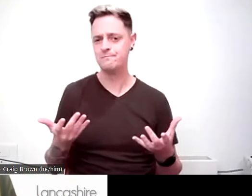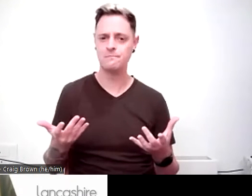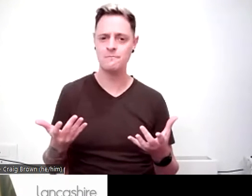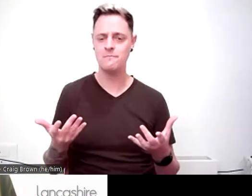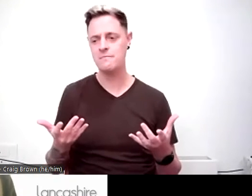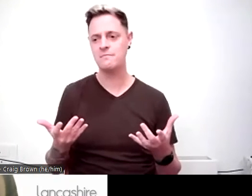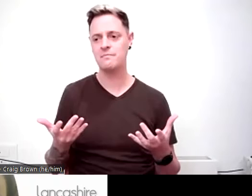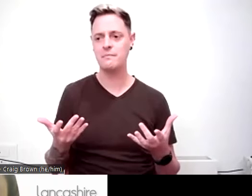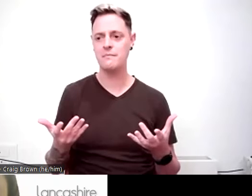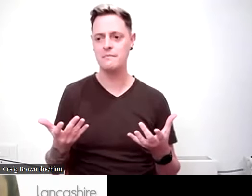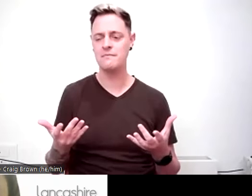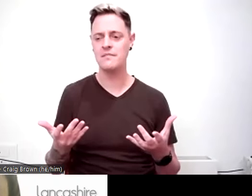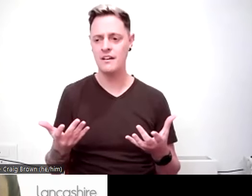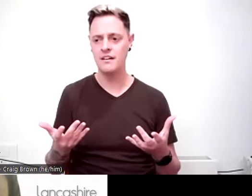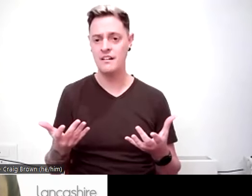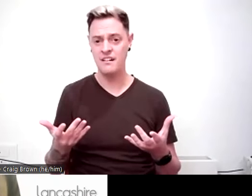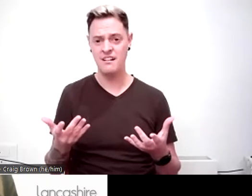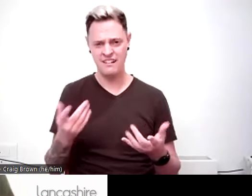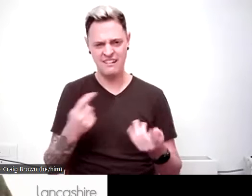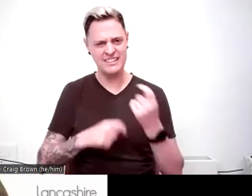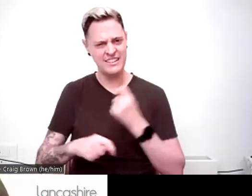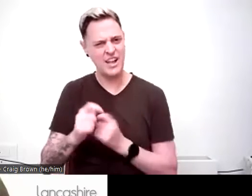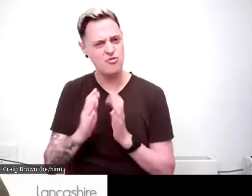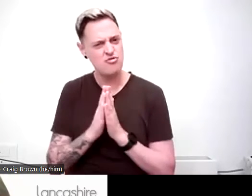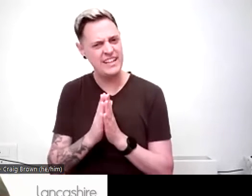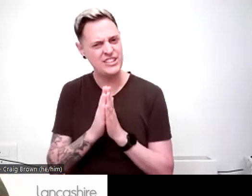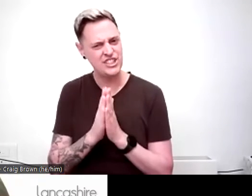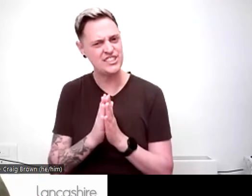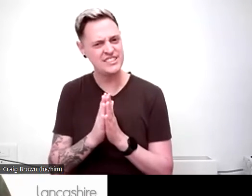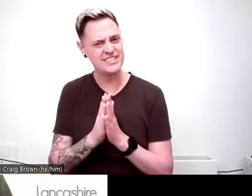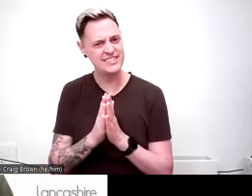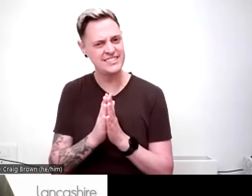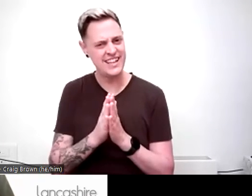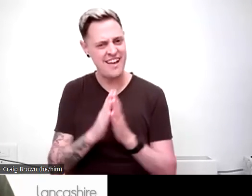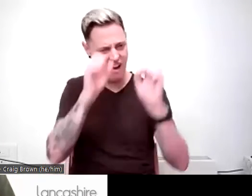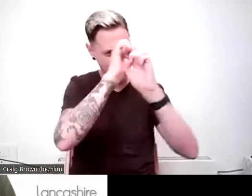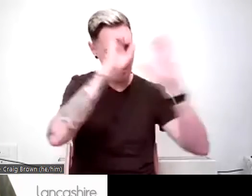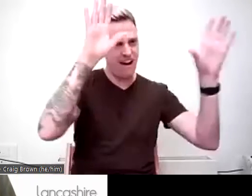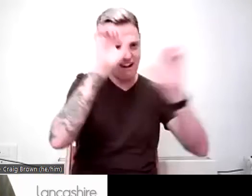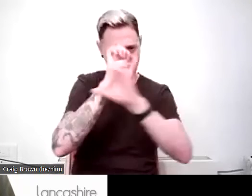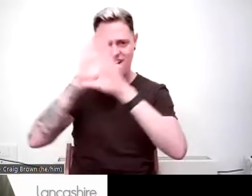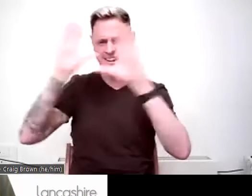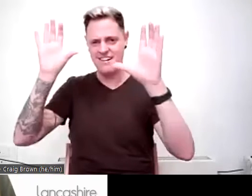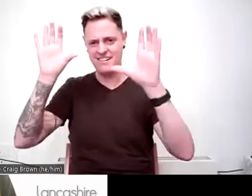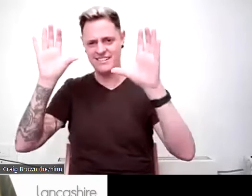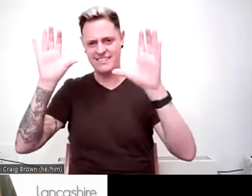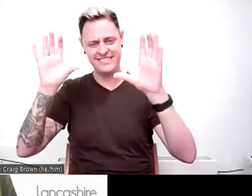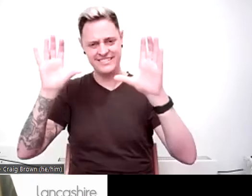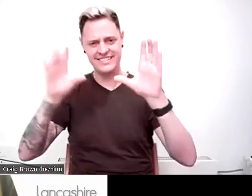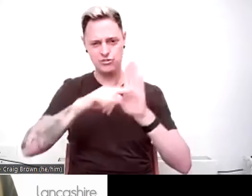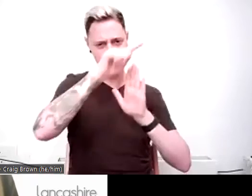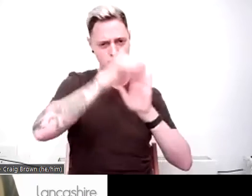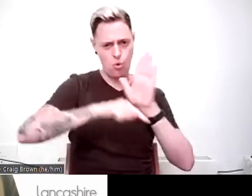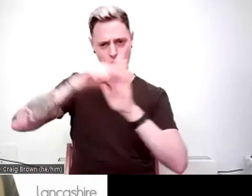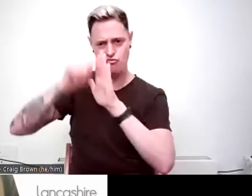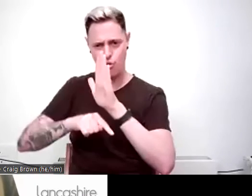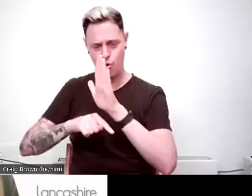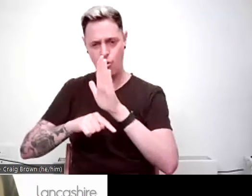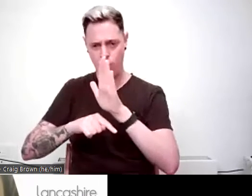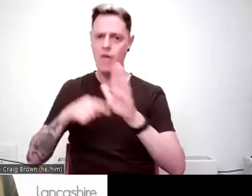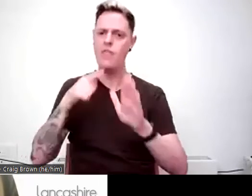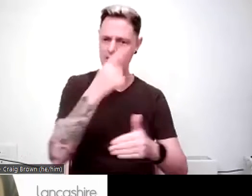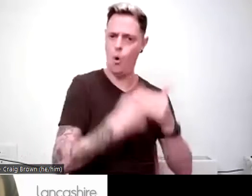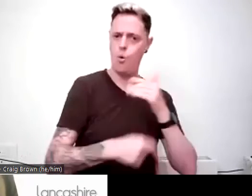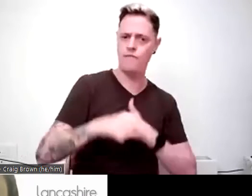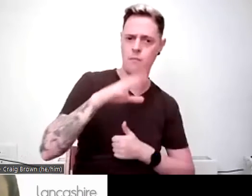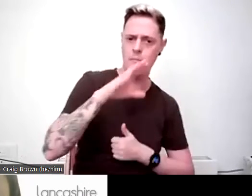like almost very like religious ideals that are very kind of like, well, these are rules, and this is only for women and this is only